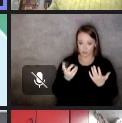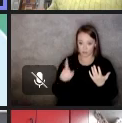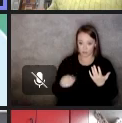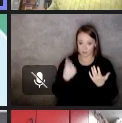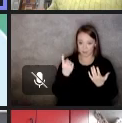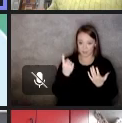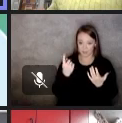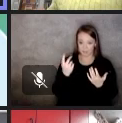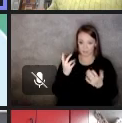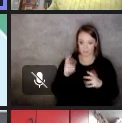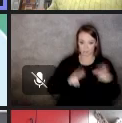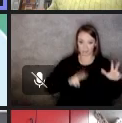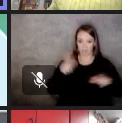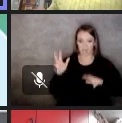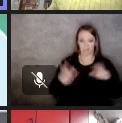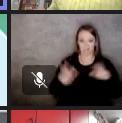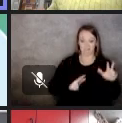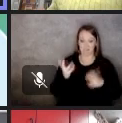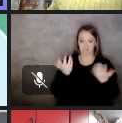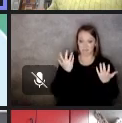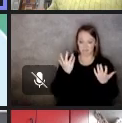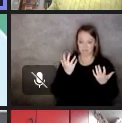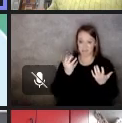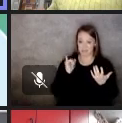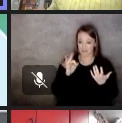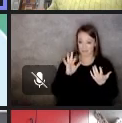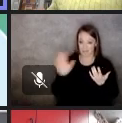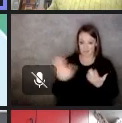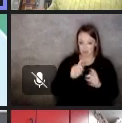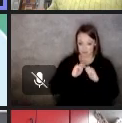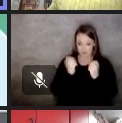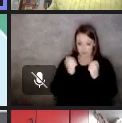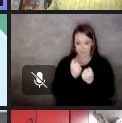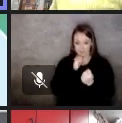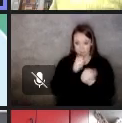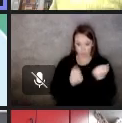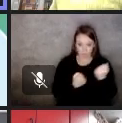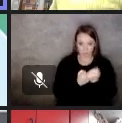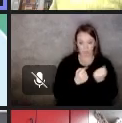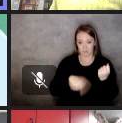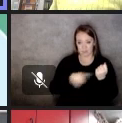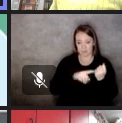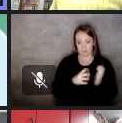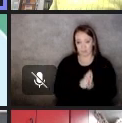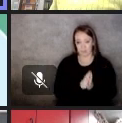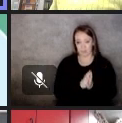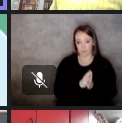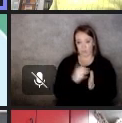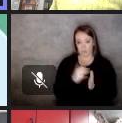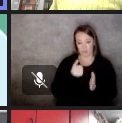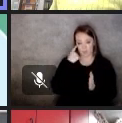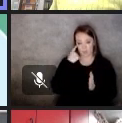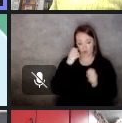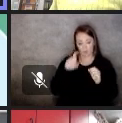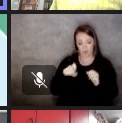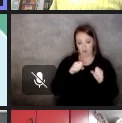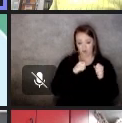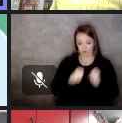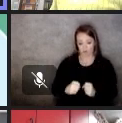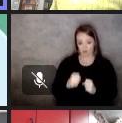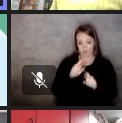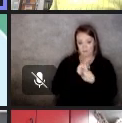them. So I think a strong mentoring program across our state would be a